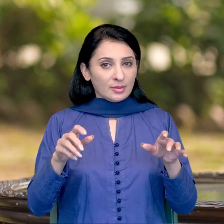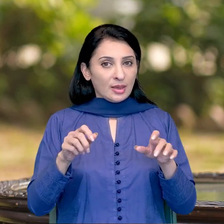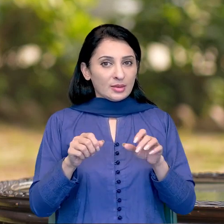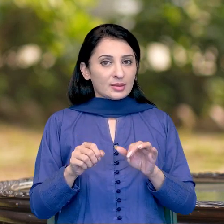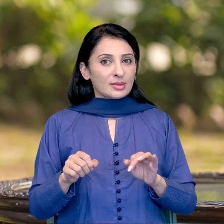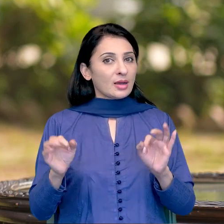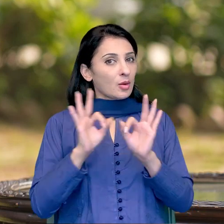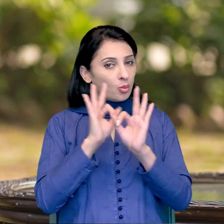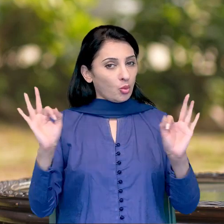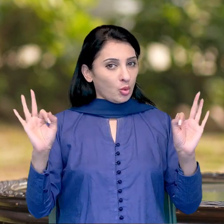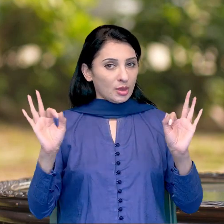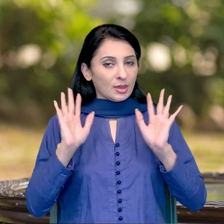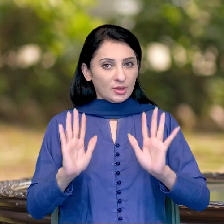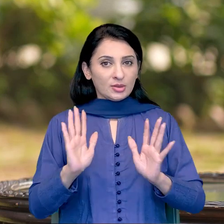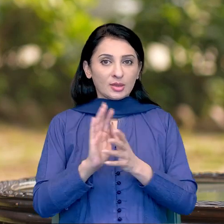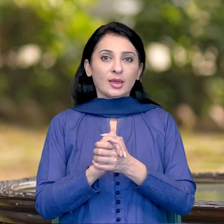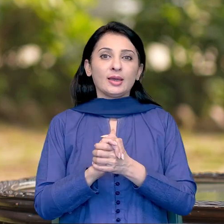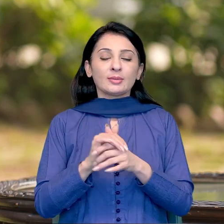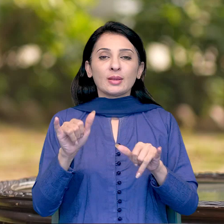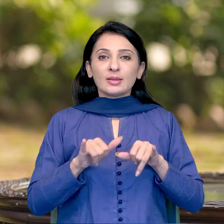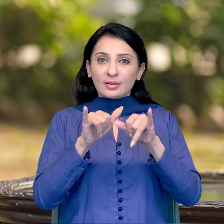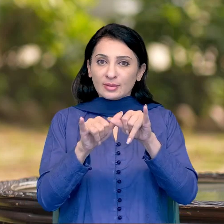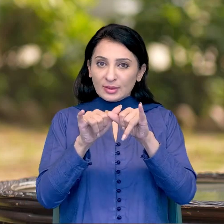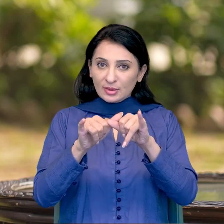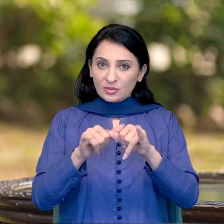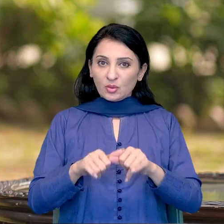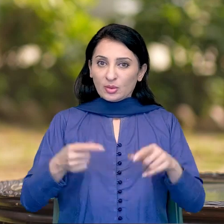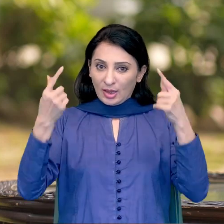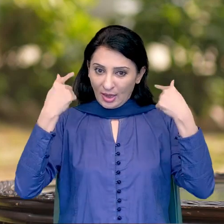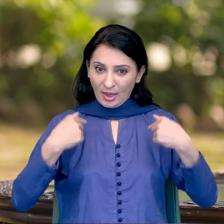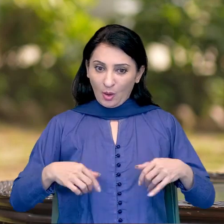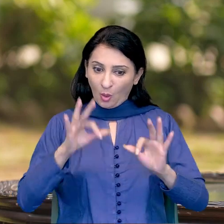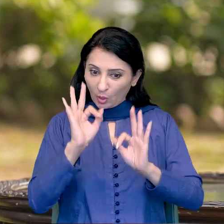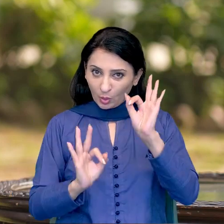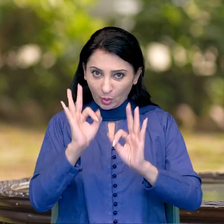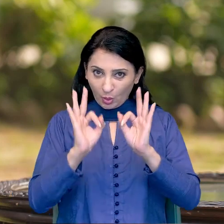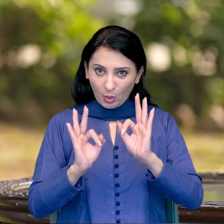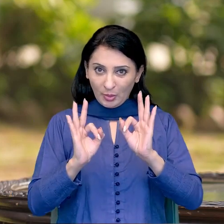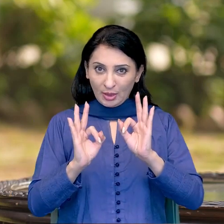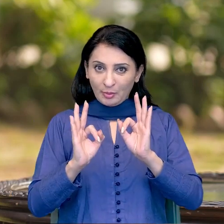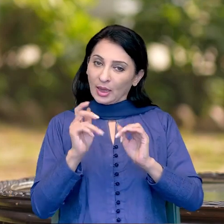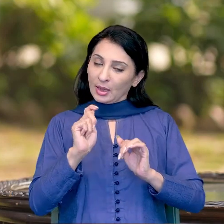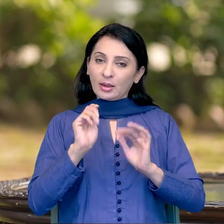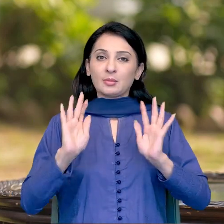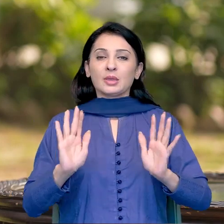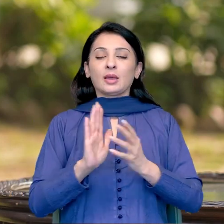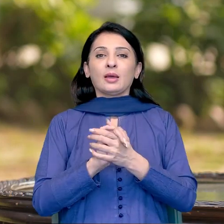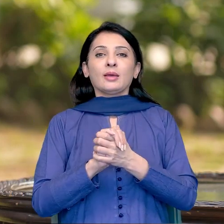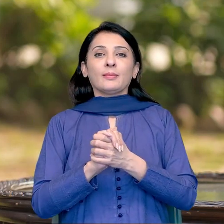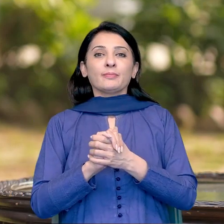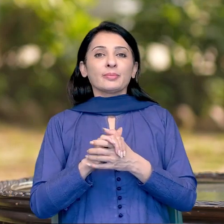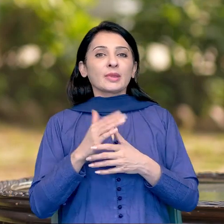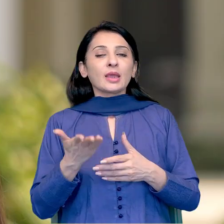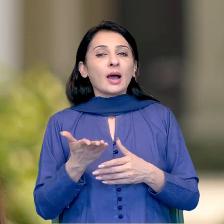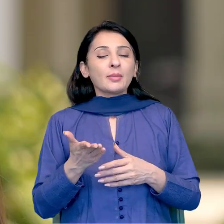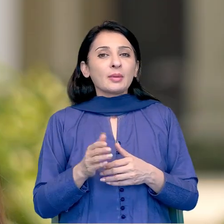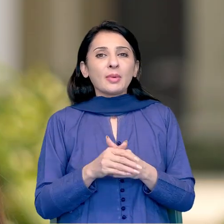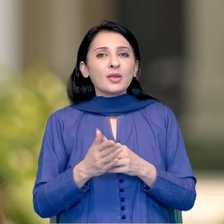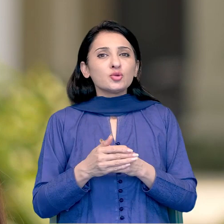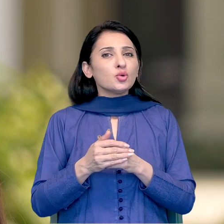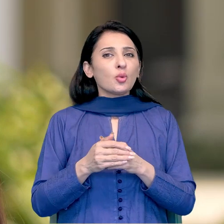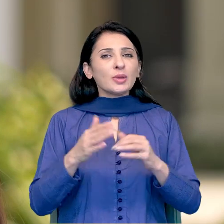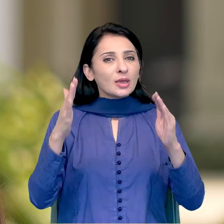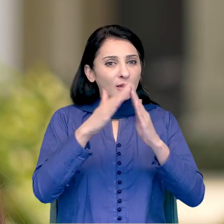3 workshops with my town's vet on animal health and pet grooming. It was a free workshop in which we answered